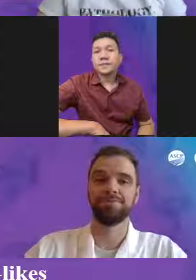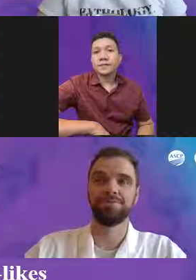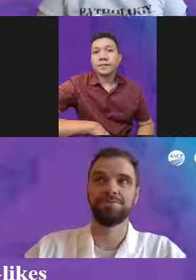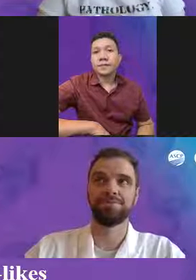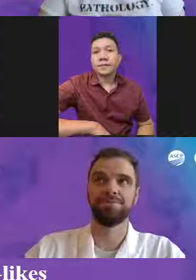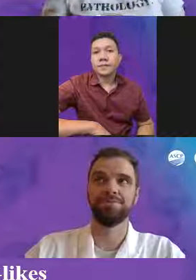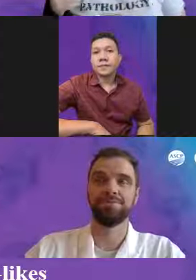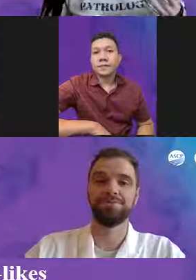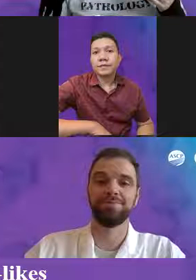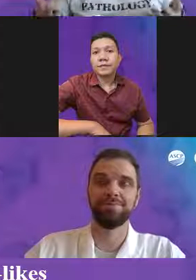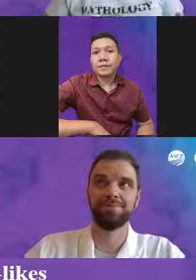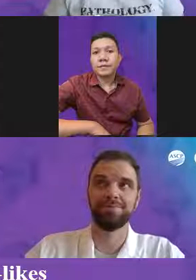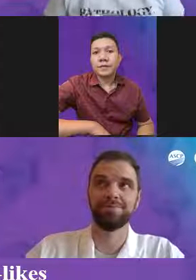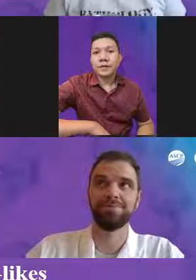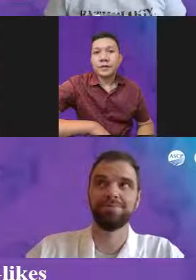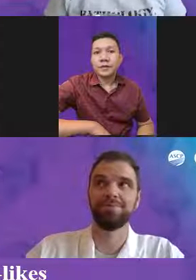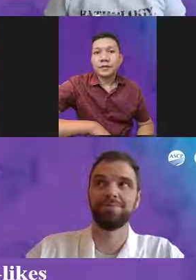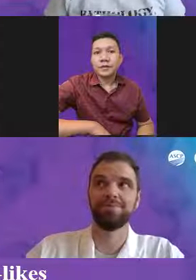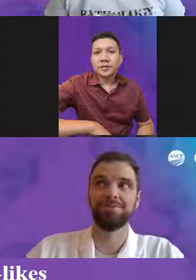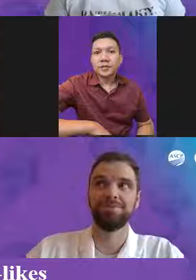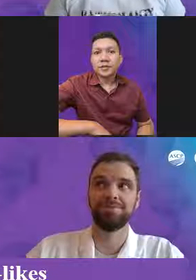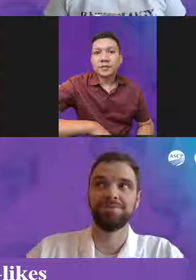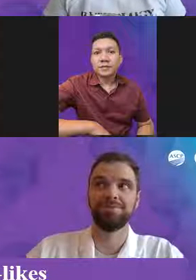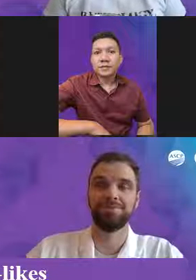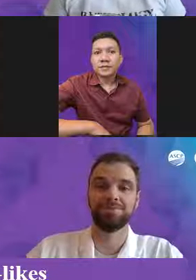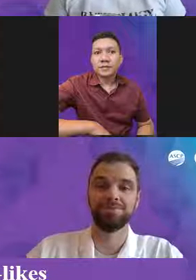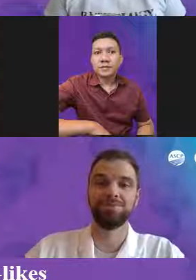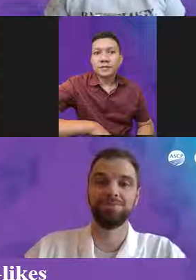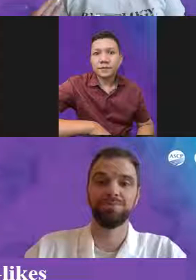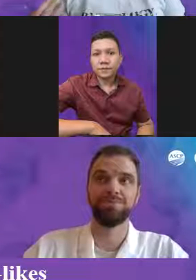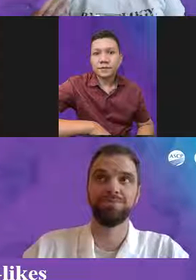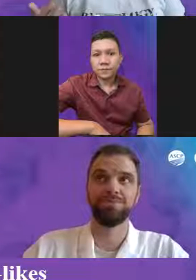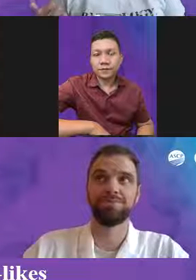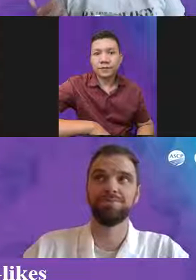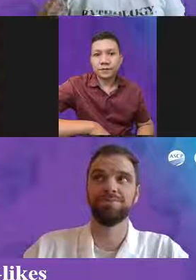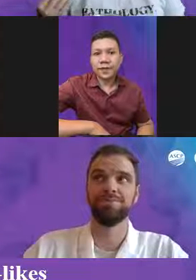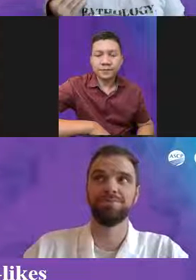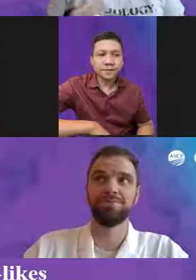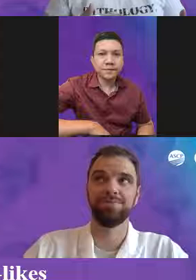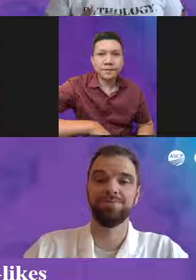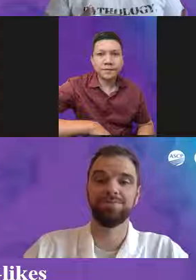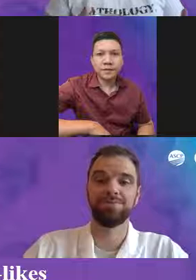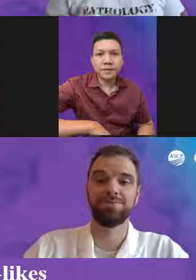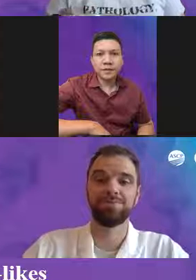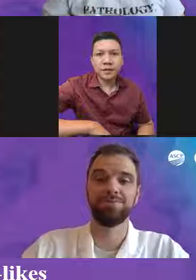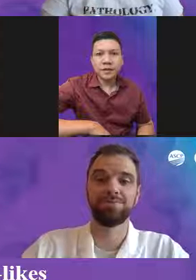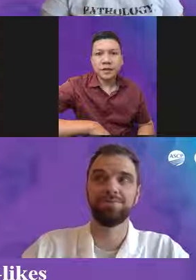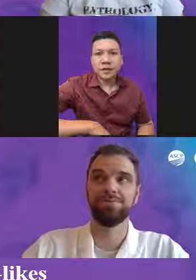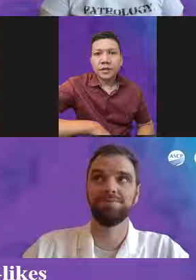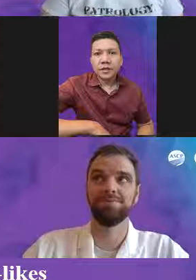type, they're going to be marked for destruction. So you'll end up with, it could be,